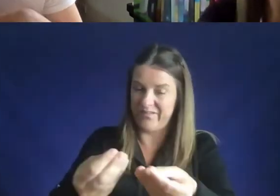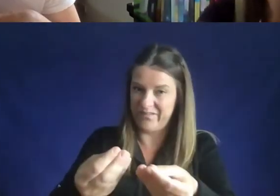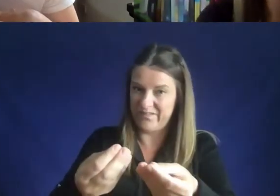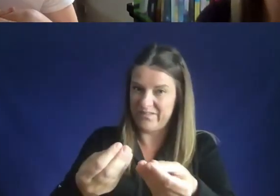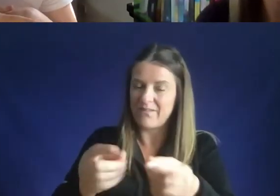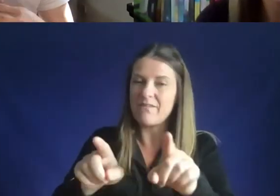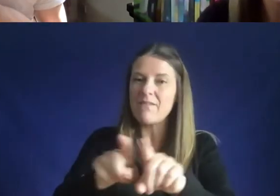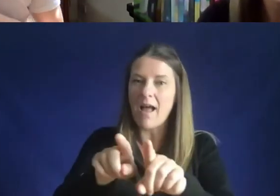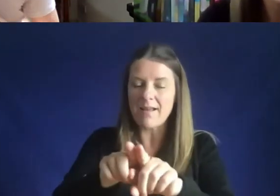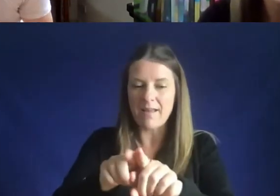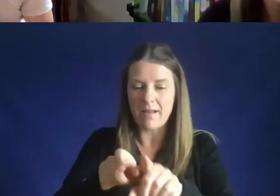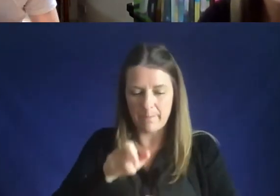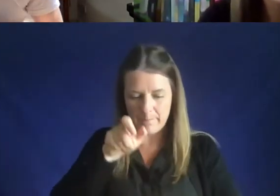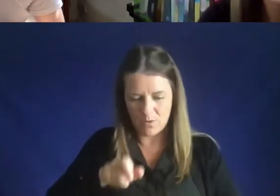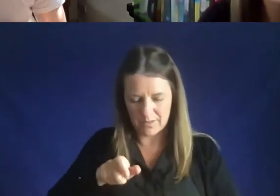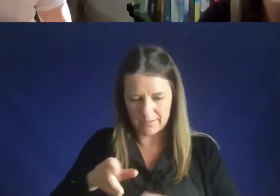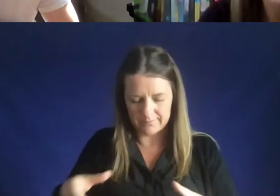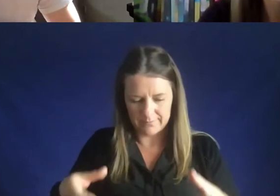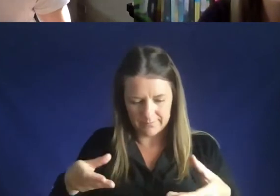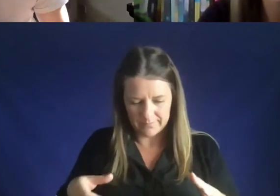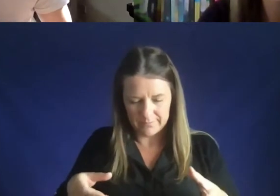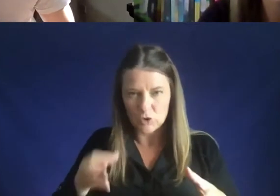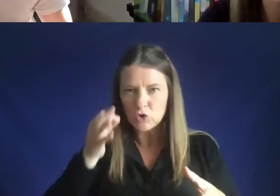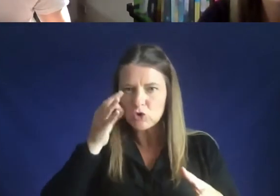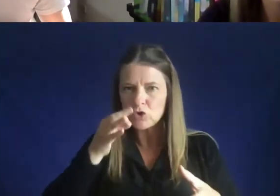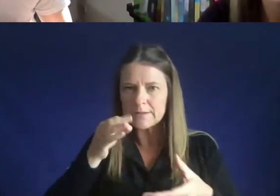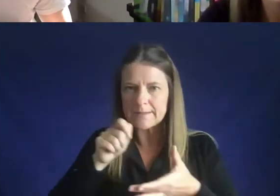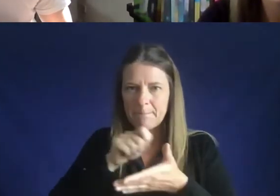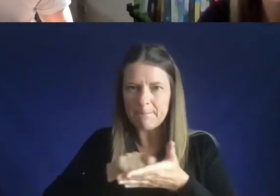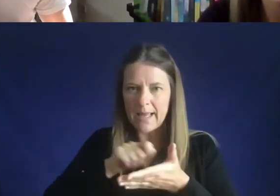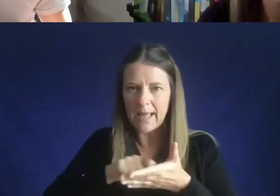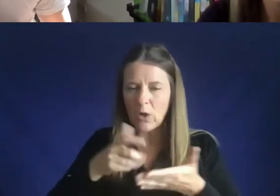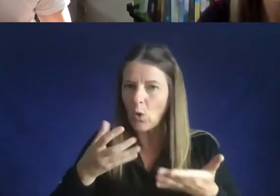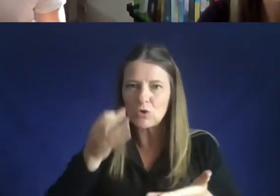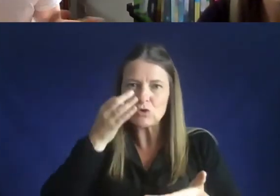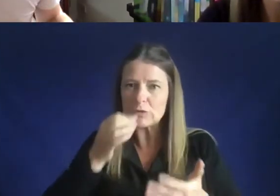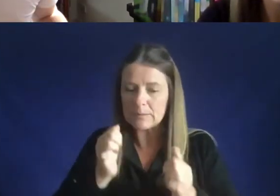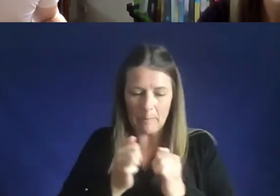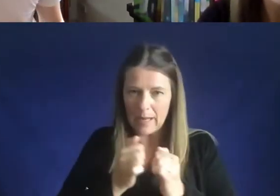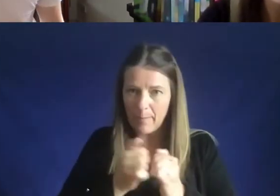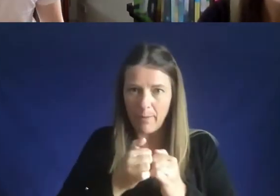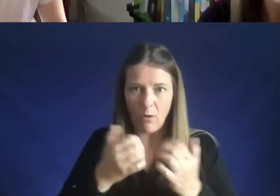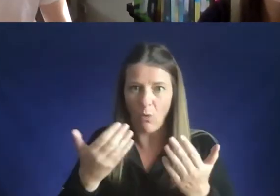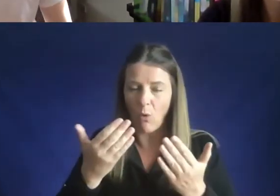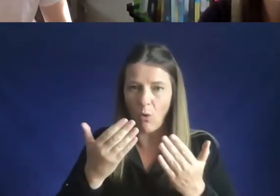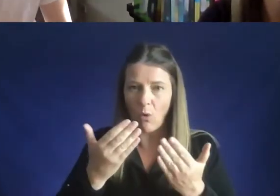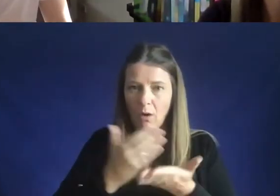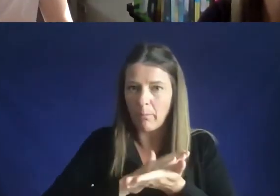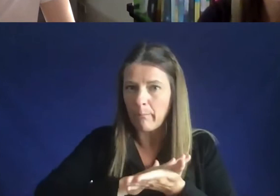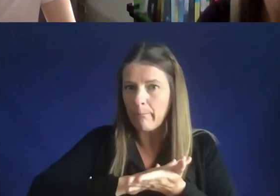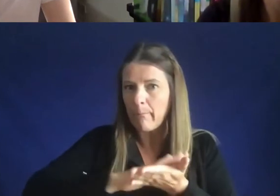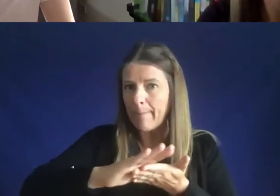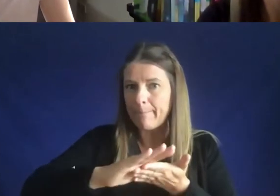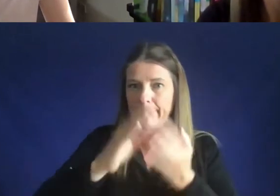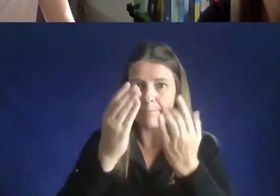interacted with just the pen provided, or just the paper, or a blank room, an empty room,